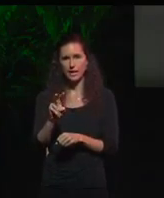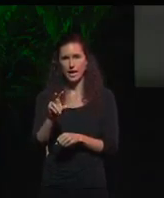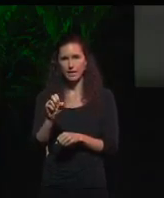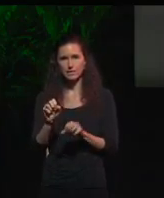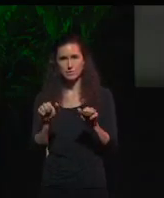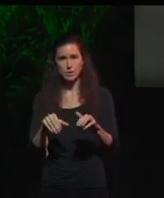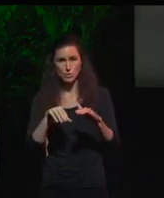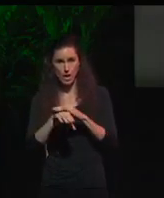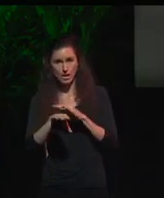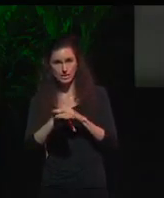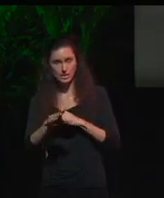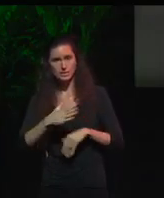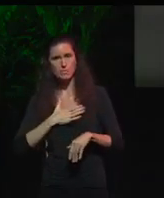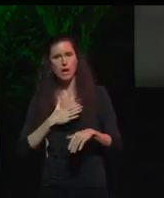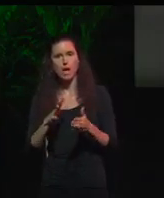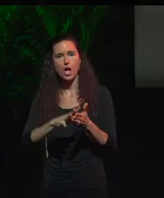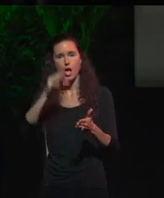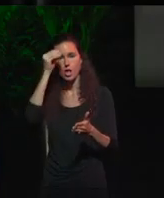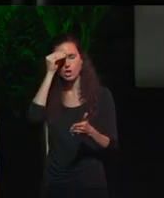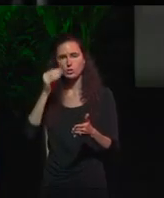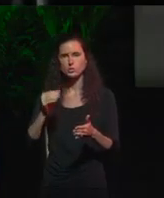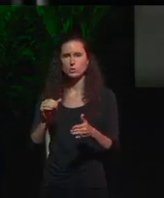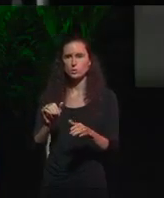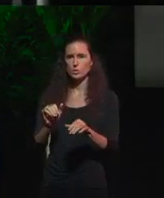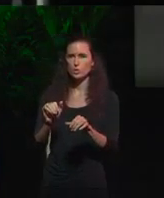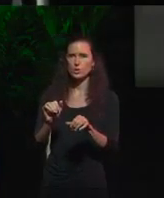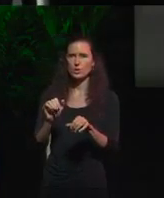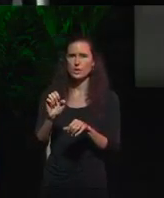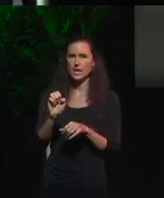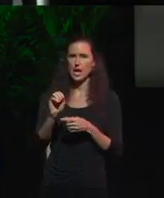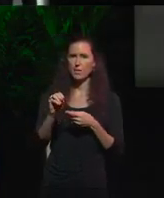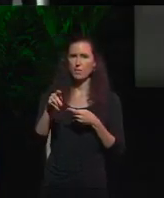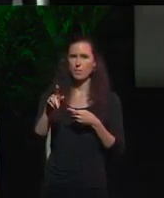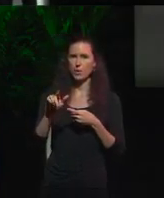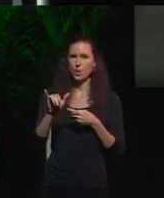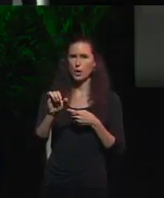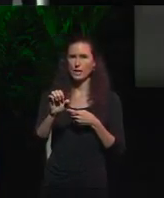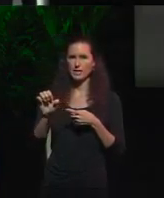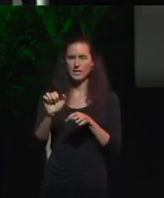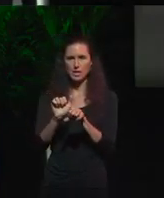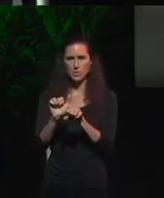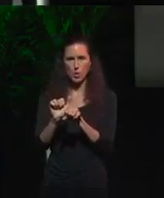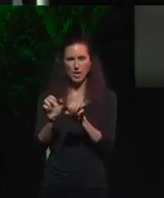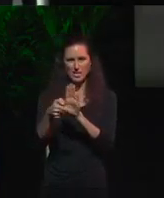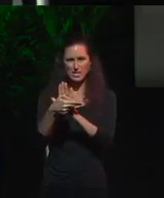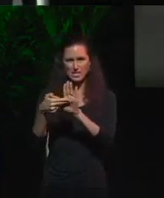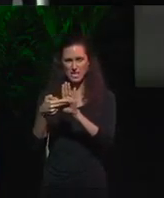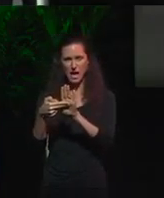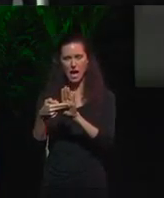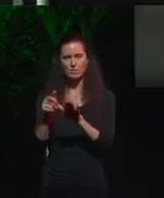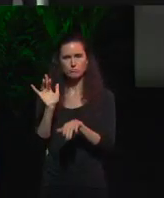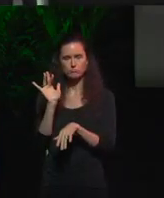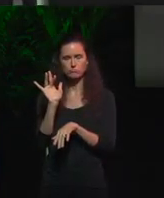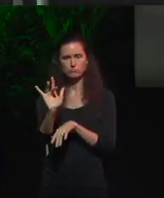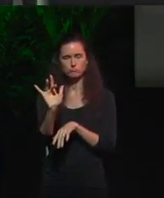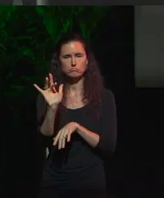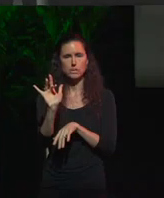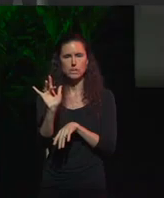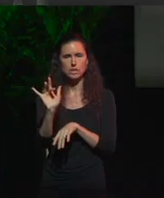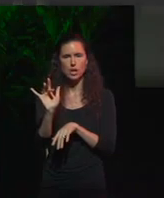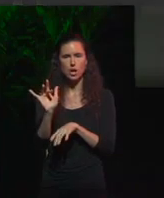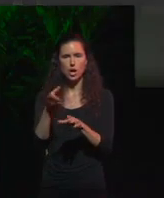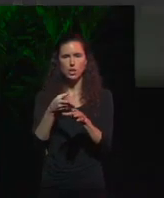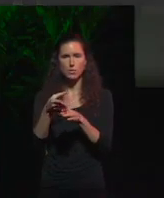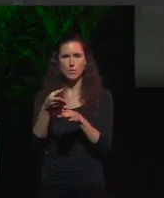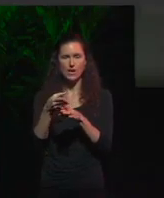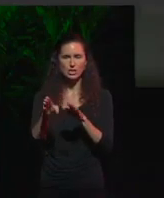access My Learning, go to the Employee tab in MyFSCJ, or you can go to training.fscj.edu, click on the